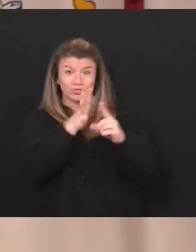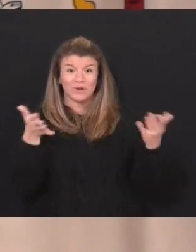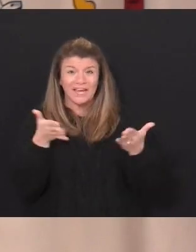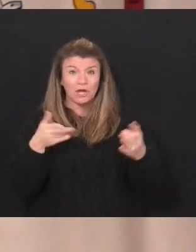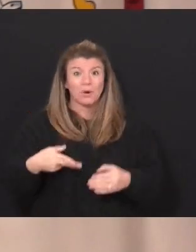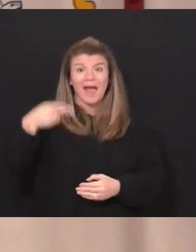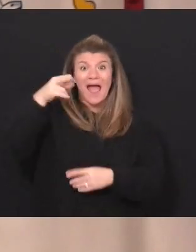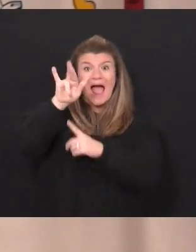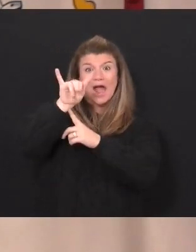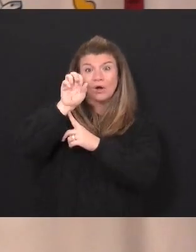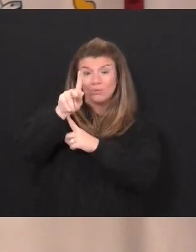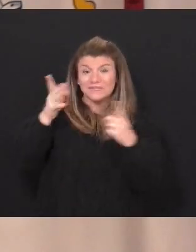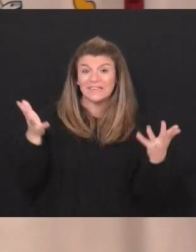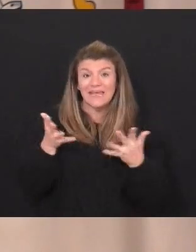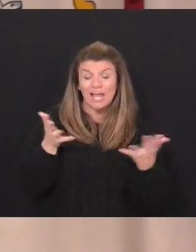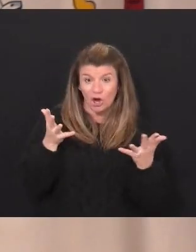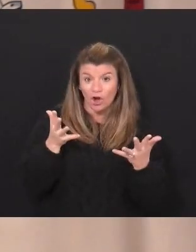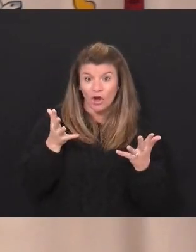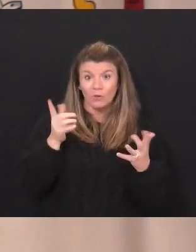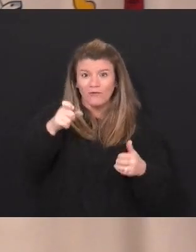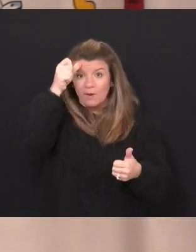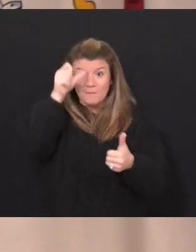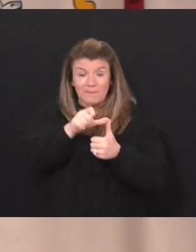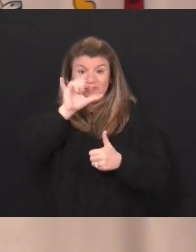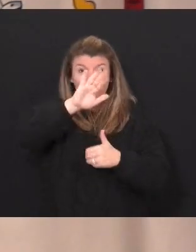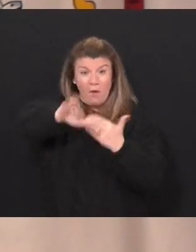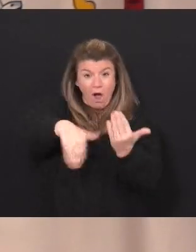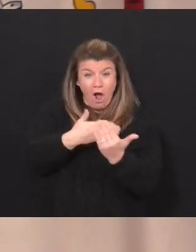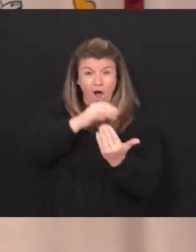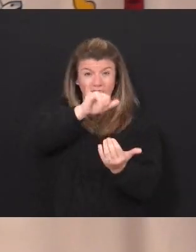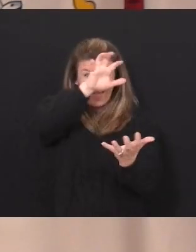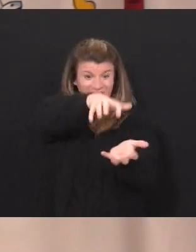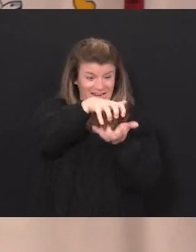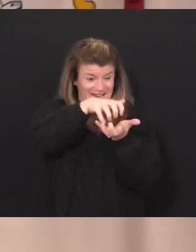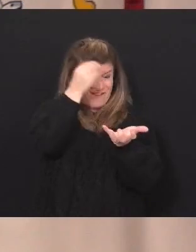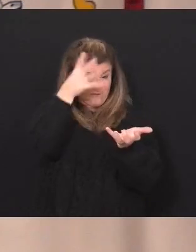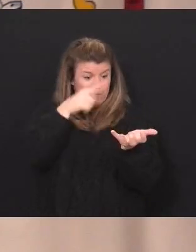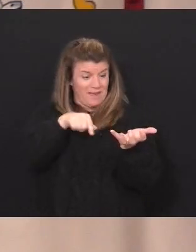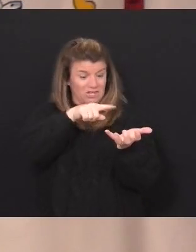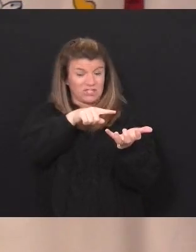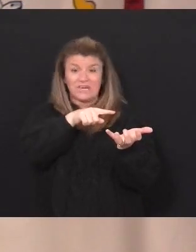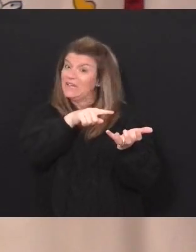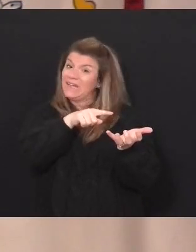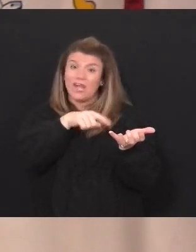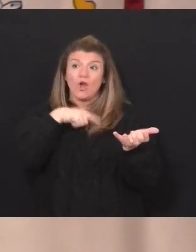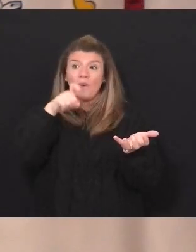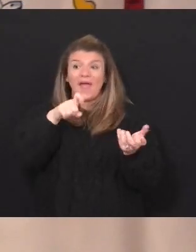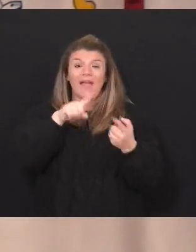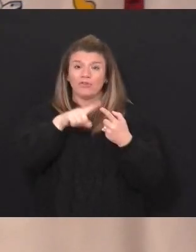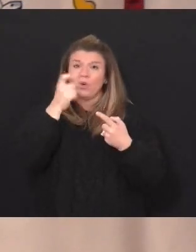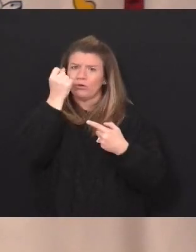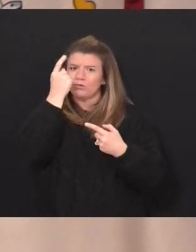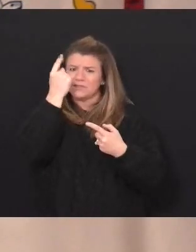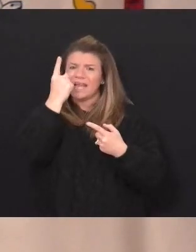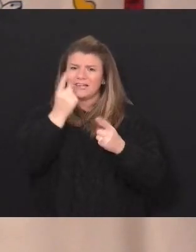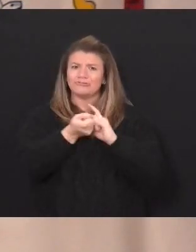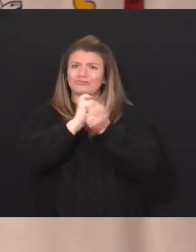risk state, and from all that, there is no question moving this date's the right thing to